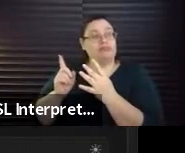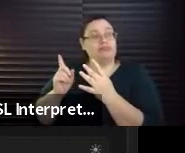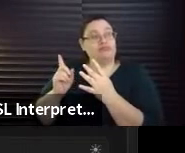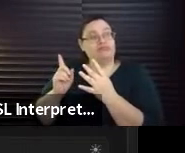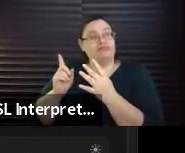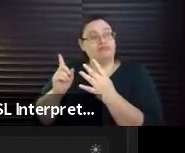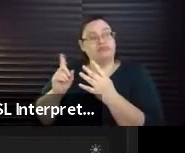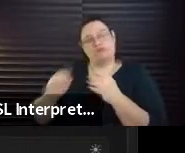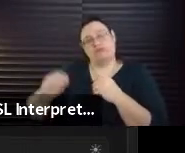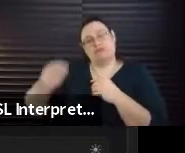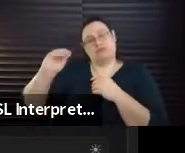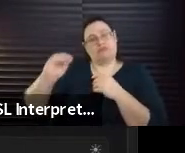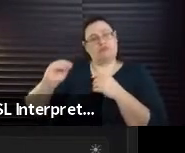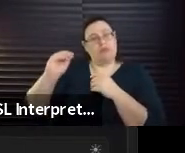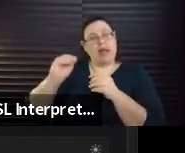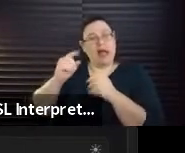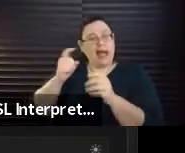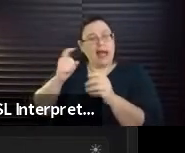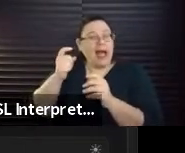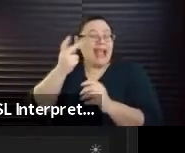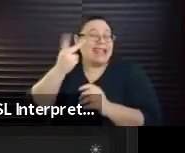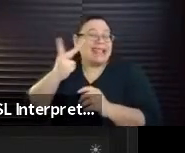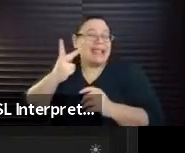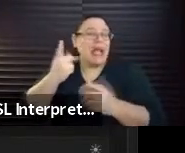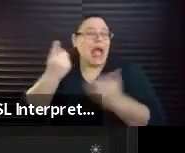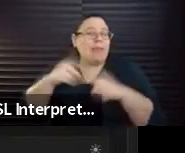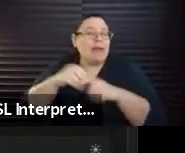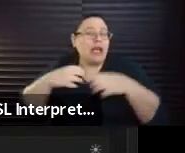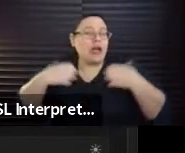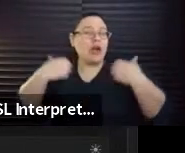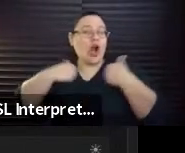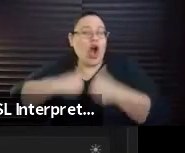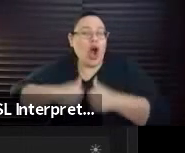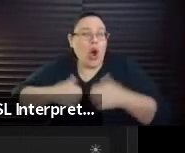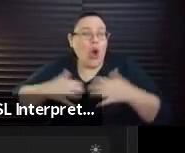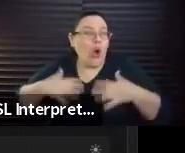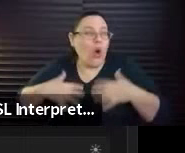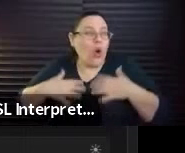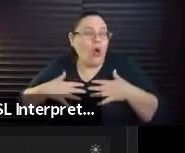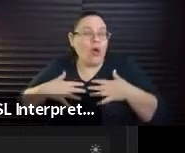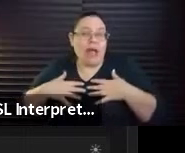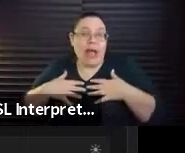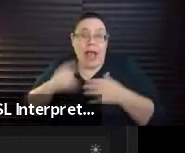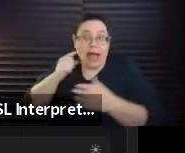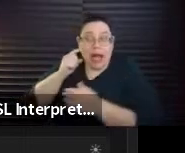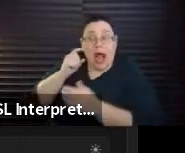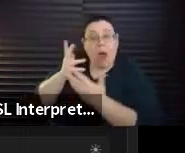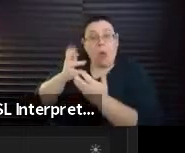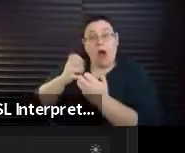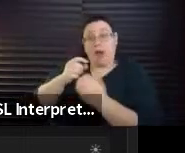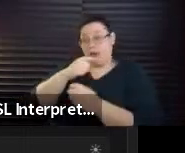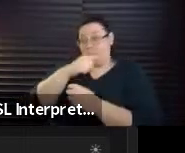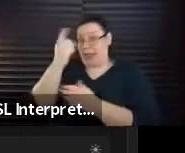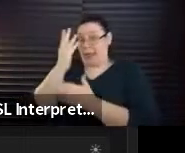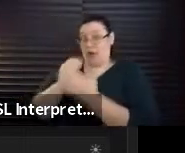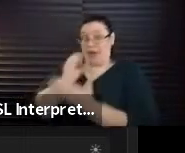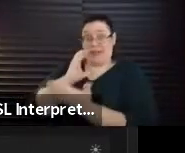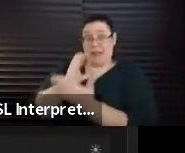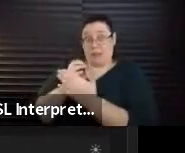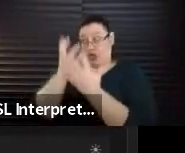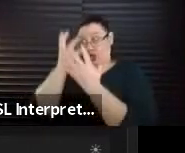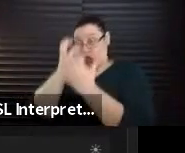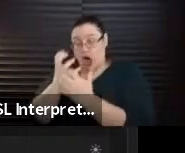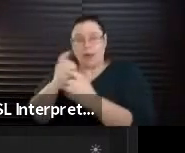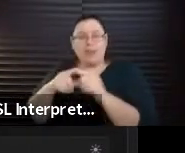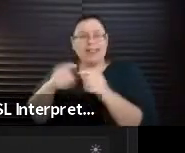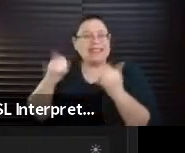start to see the detail in her coat, but not, and we want that to be the blackest part of the image should be black, but you still should see detail in your blacks.